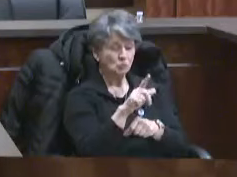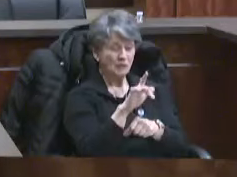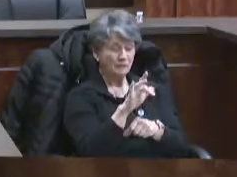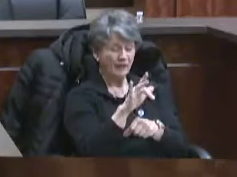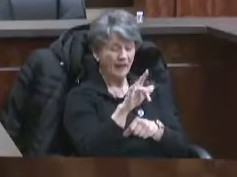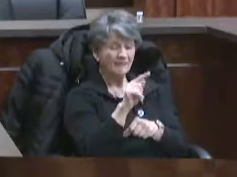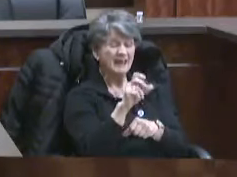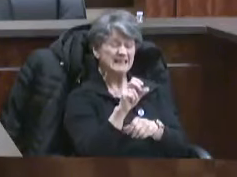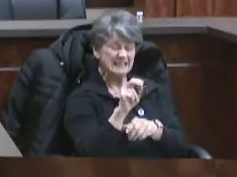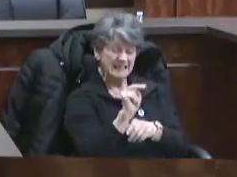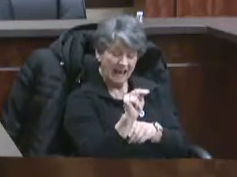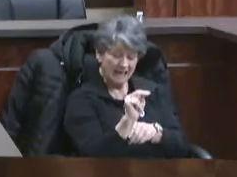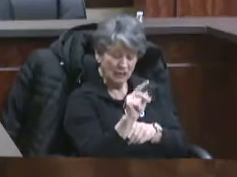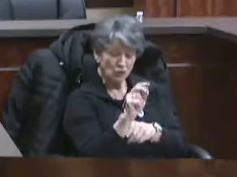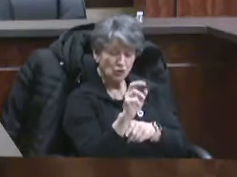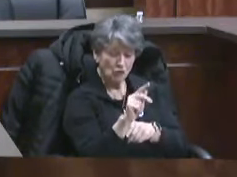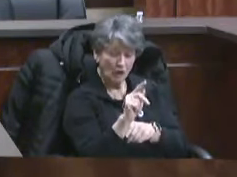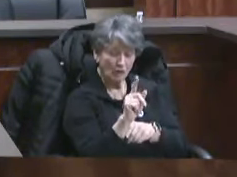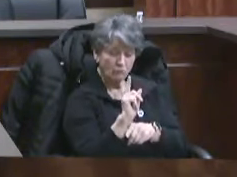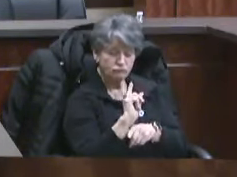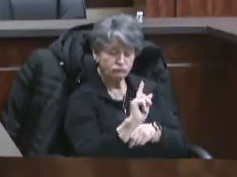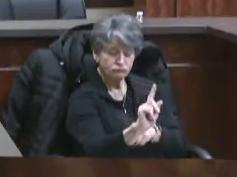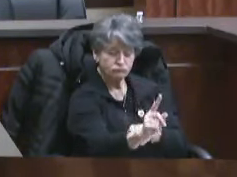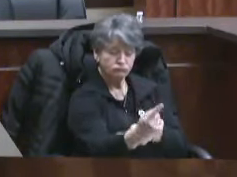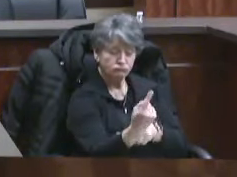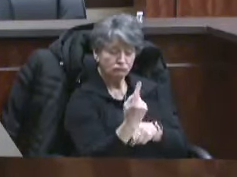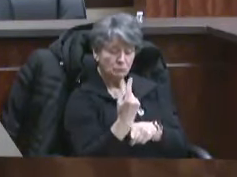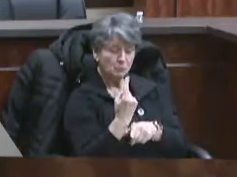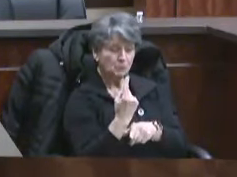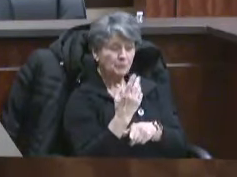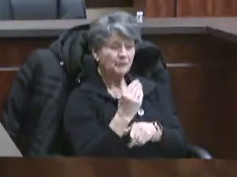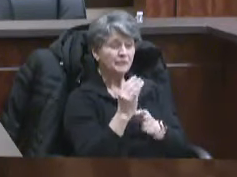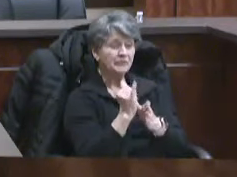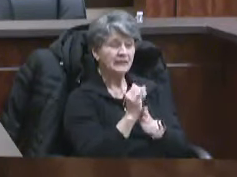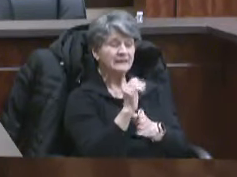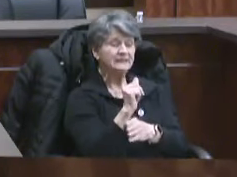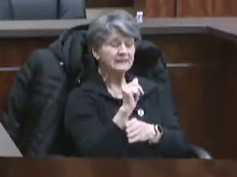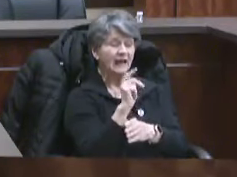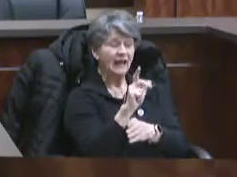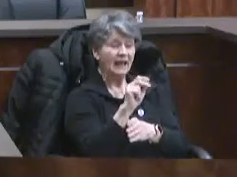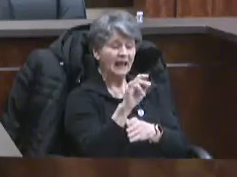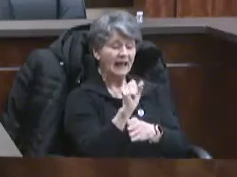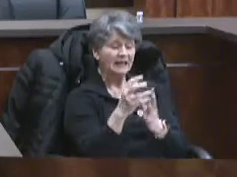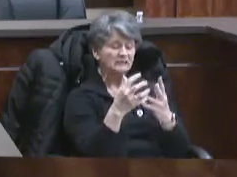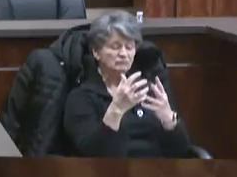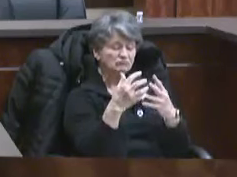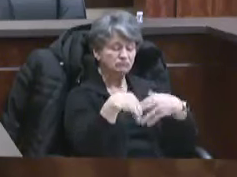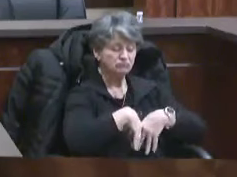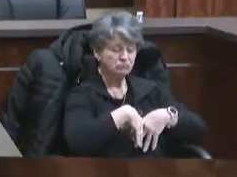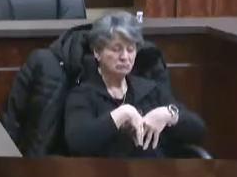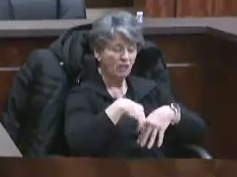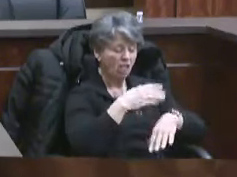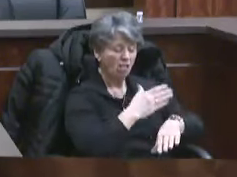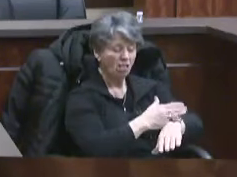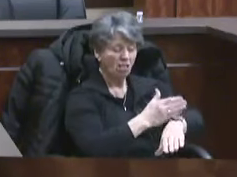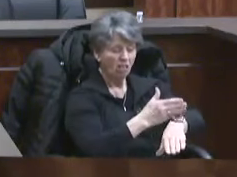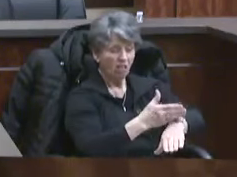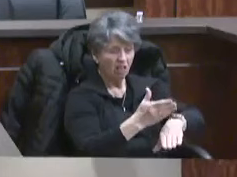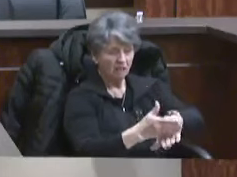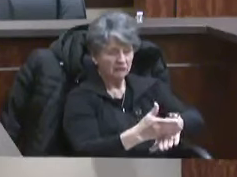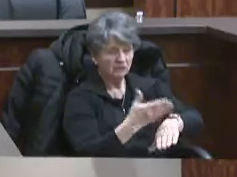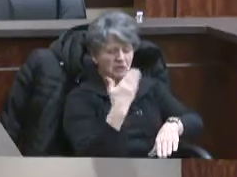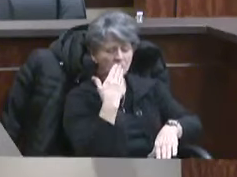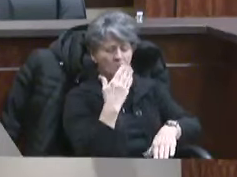going down these alleys. And these alleys have deteriorated so bad that there's